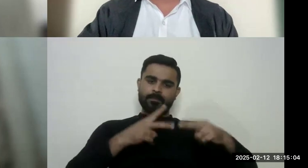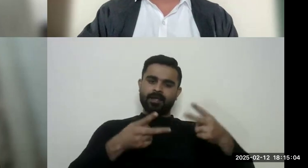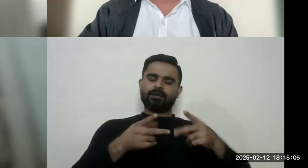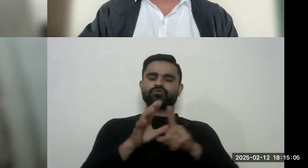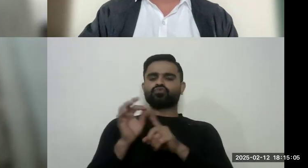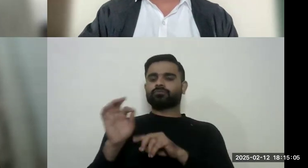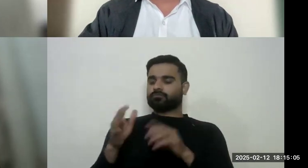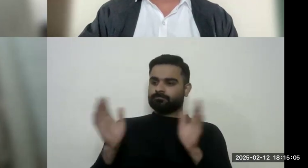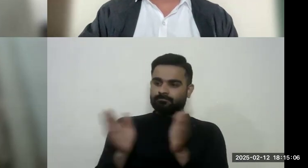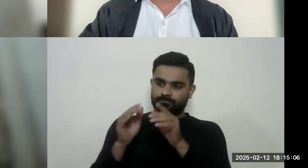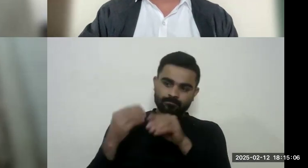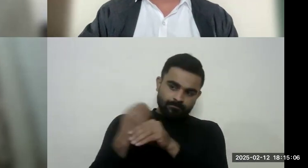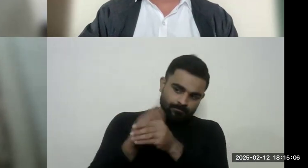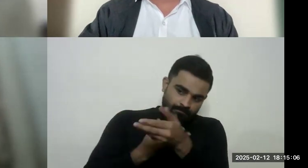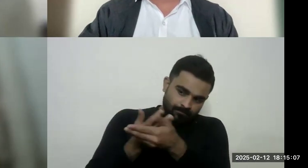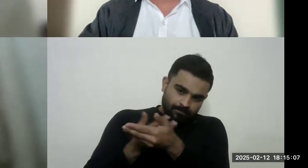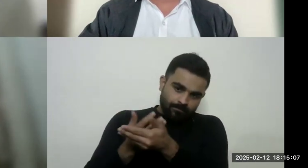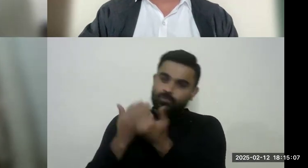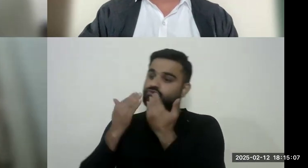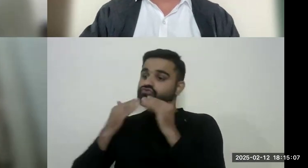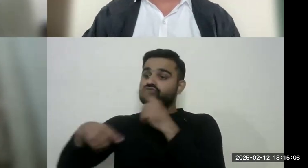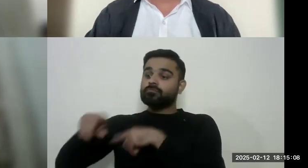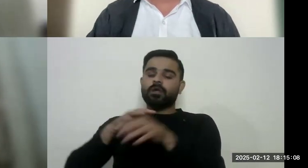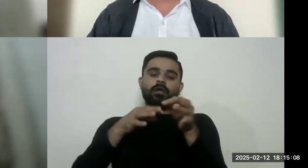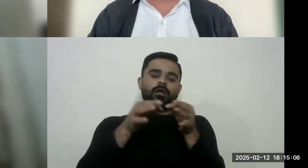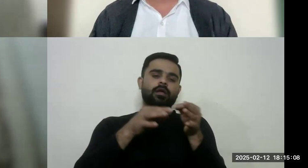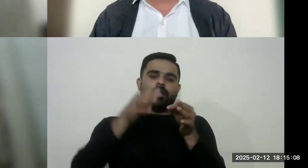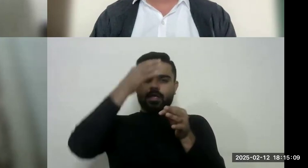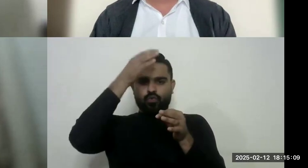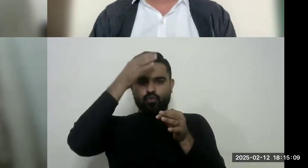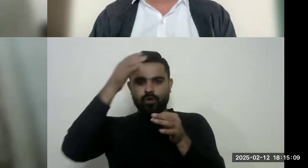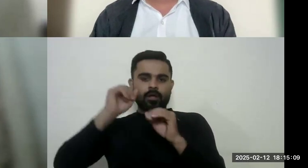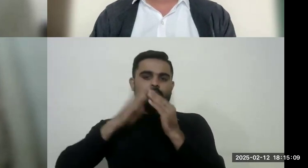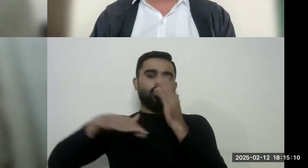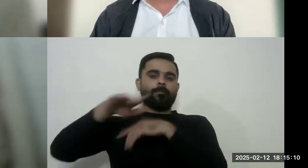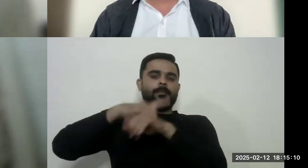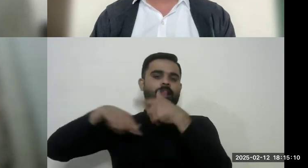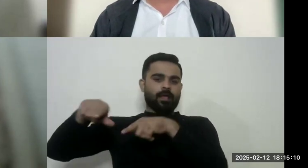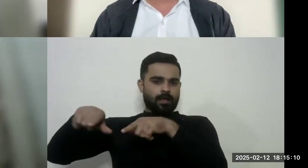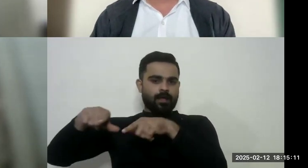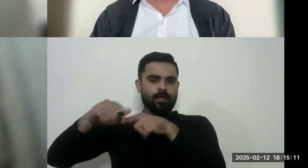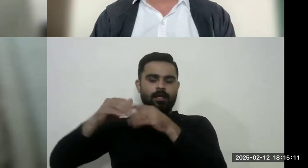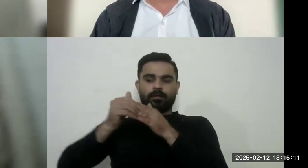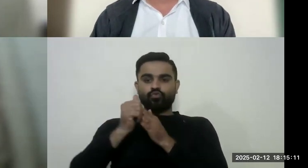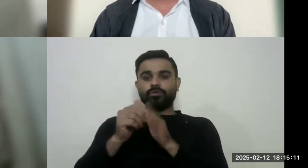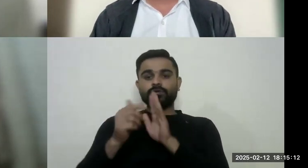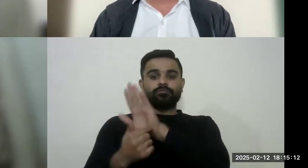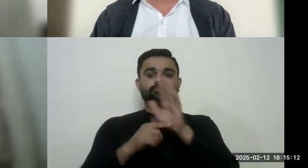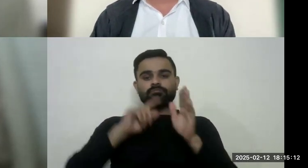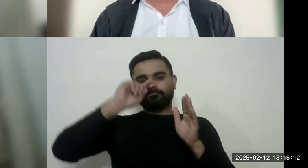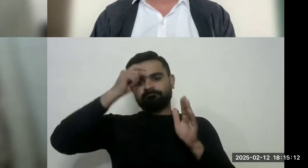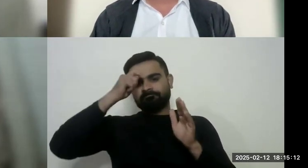You can encourage peer discussions where students explain concepts in their home languages before presenting them in